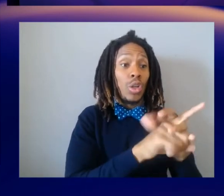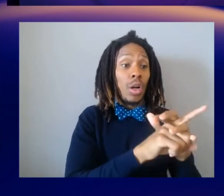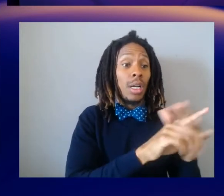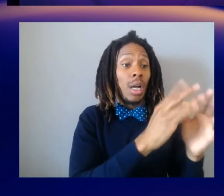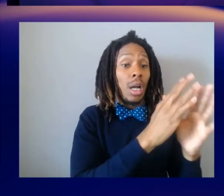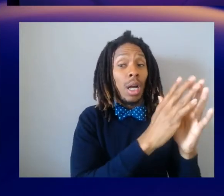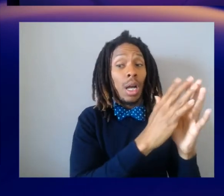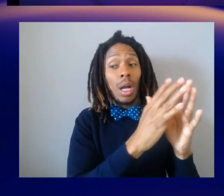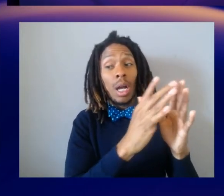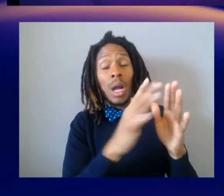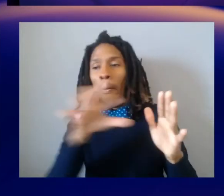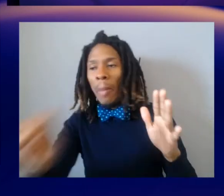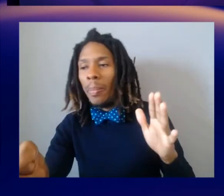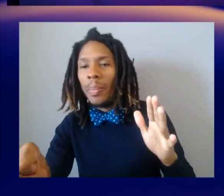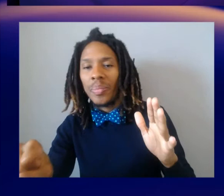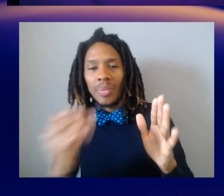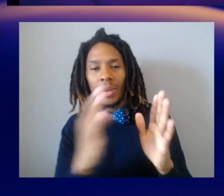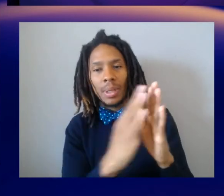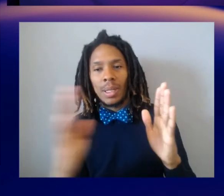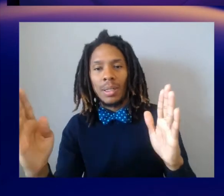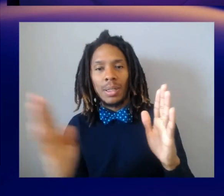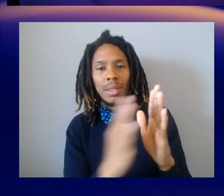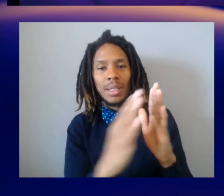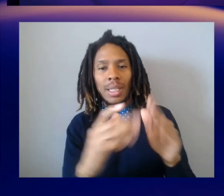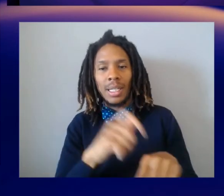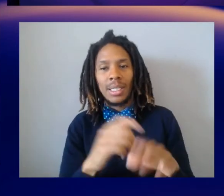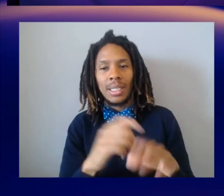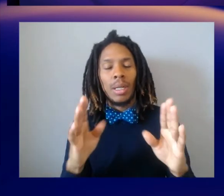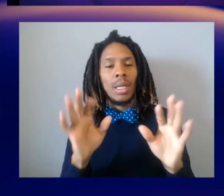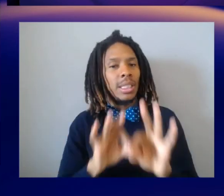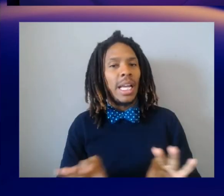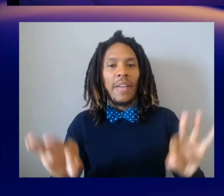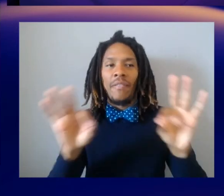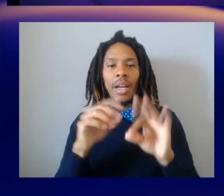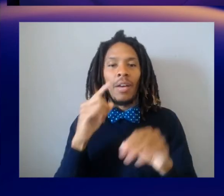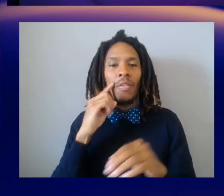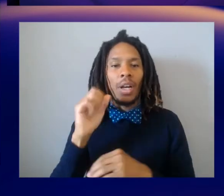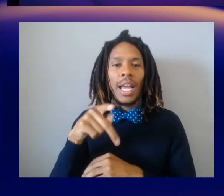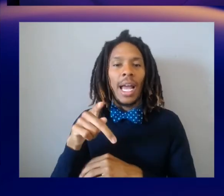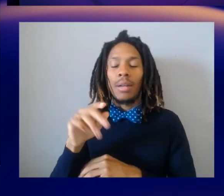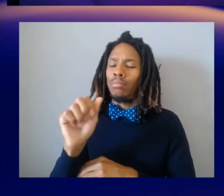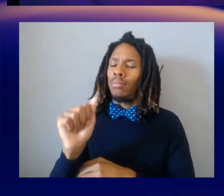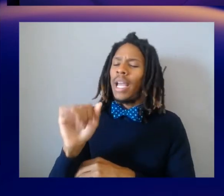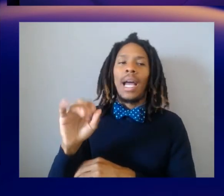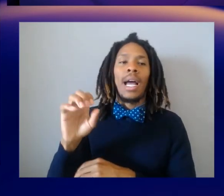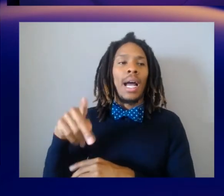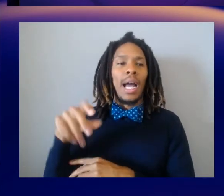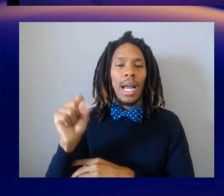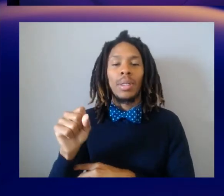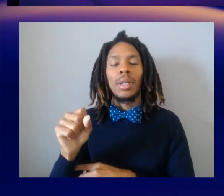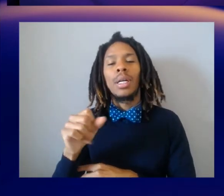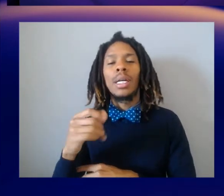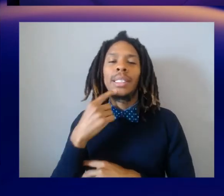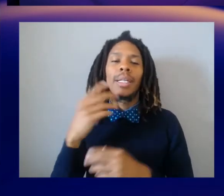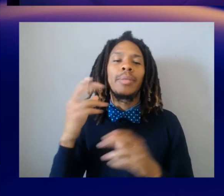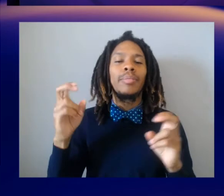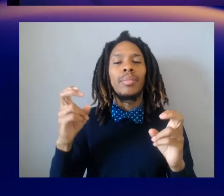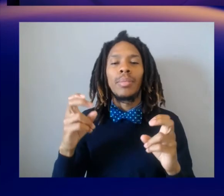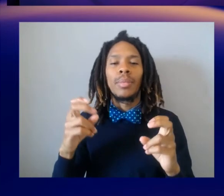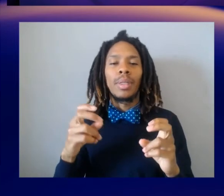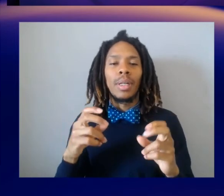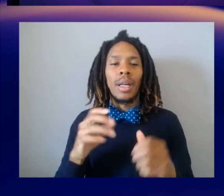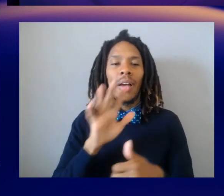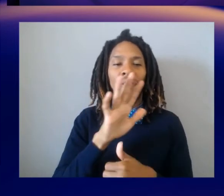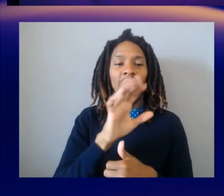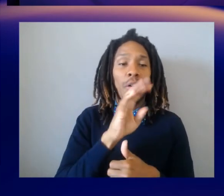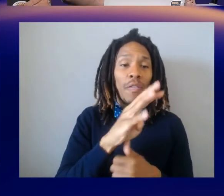like Devops Guru, specifically in the realm of AIOps, is incredibly valuable here because it's looking at, let's say, we can see 504s from